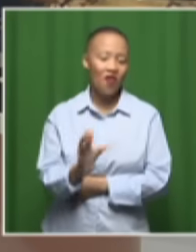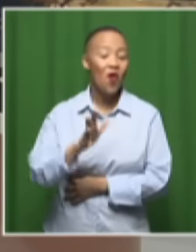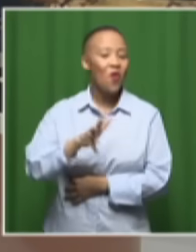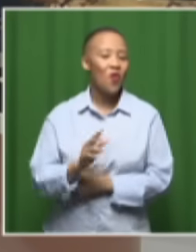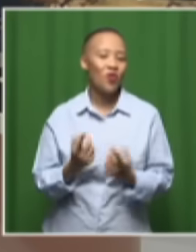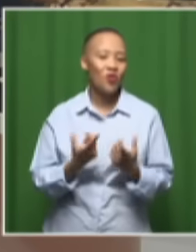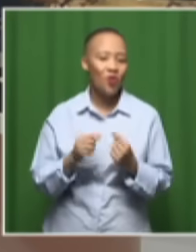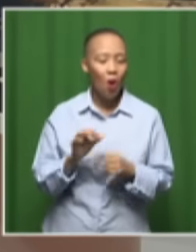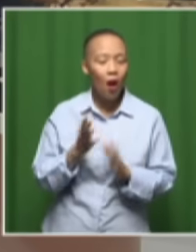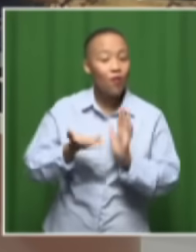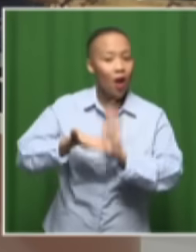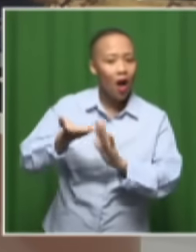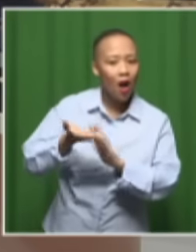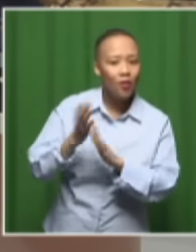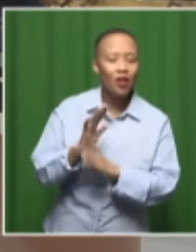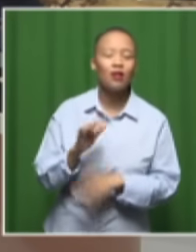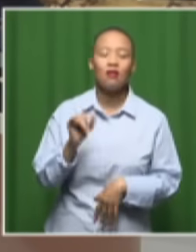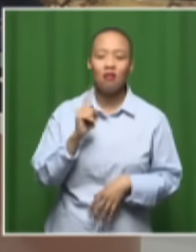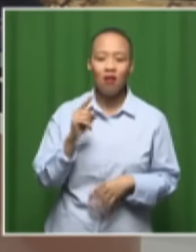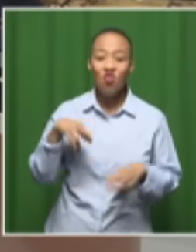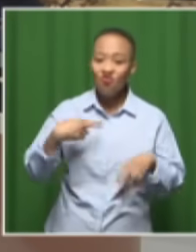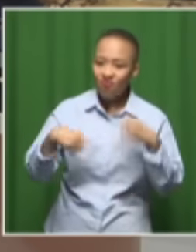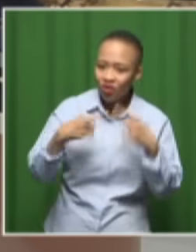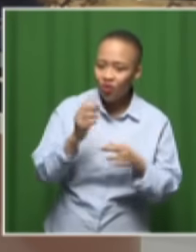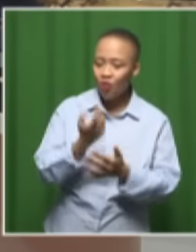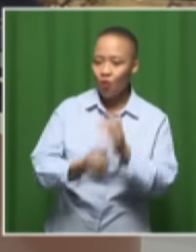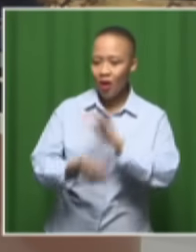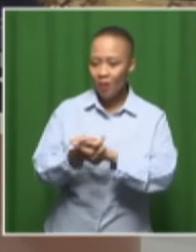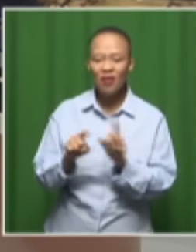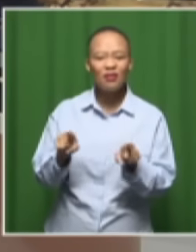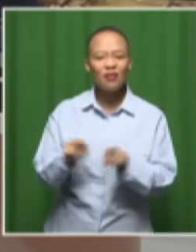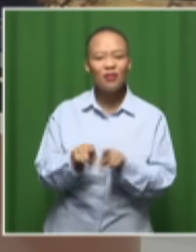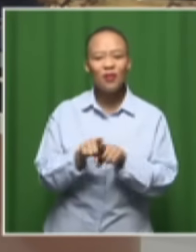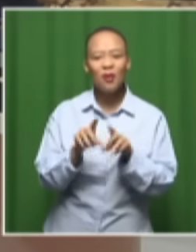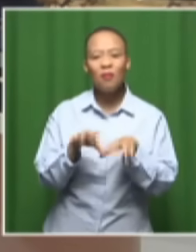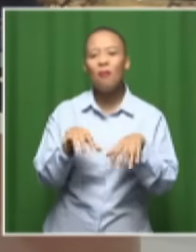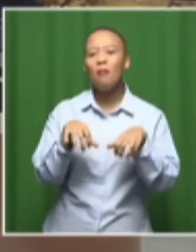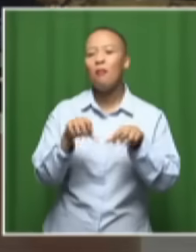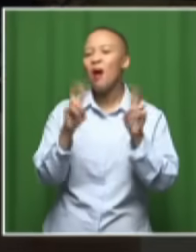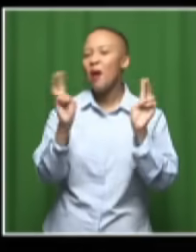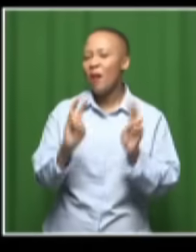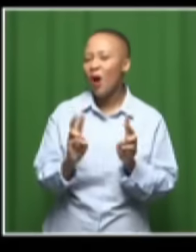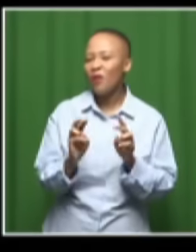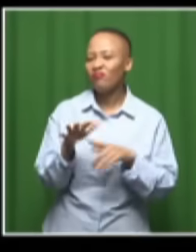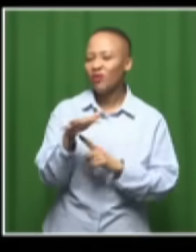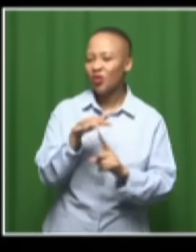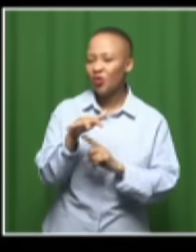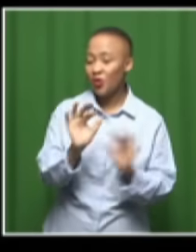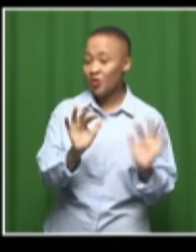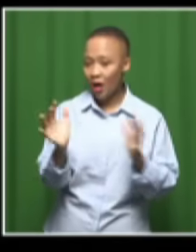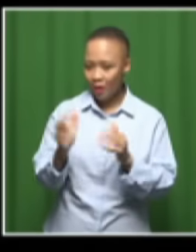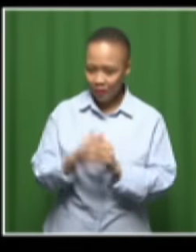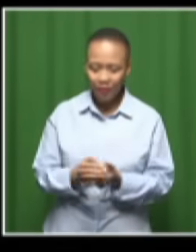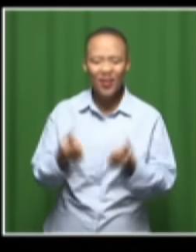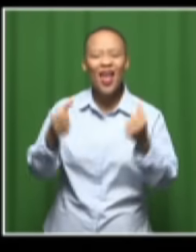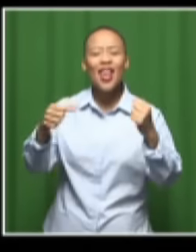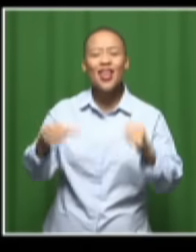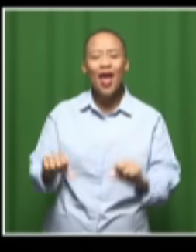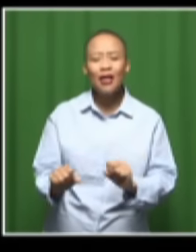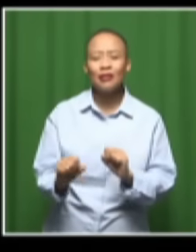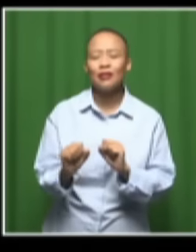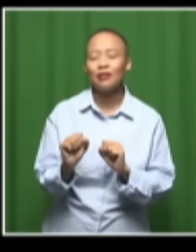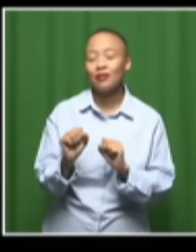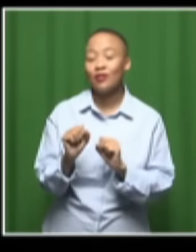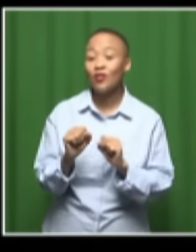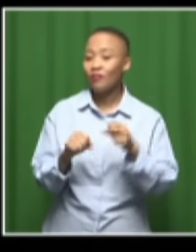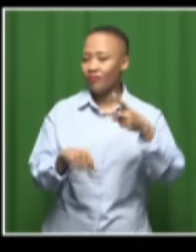this restaurant and the power situation as well in Pretoria. All right, what else? What else have we got trending there? All right, so next on our list of trending